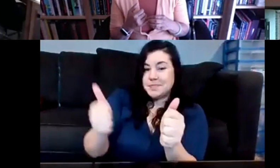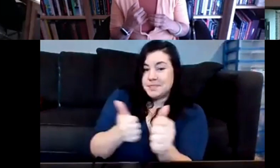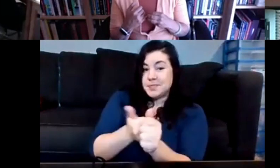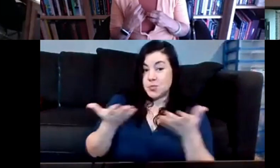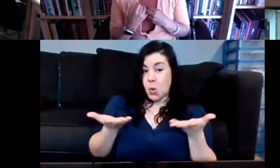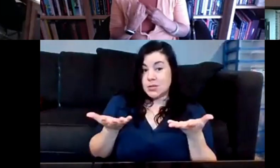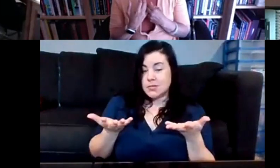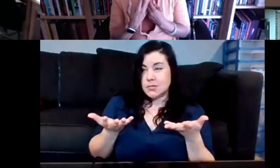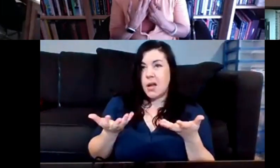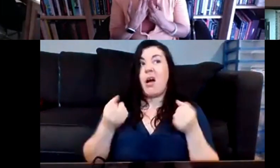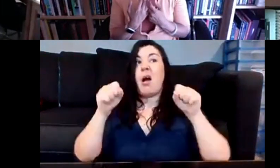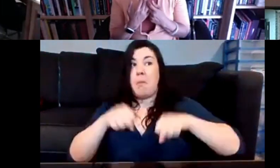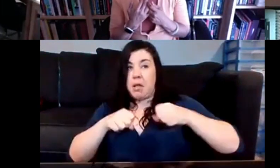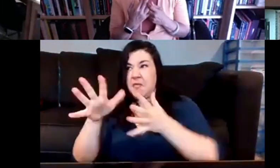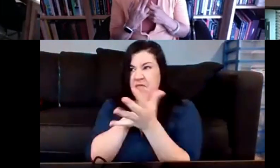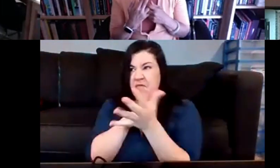And